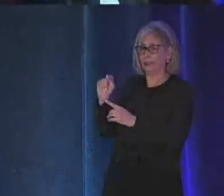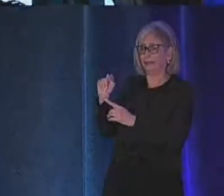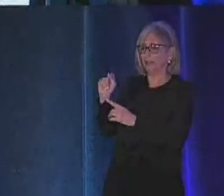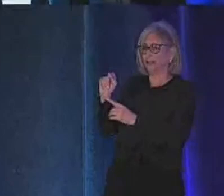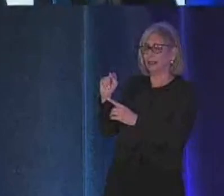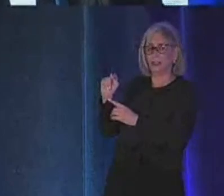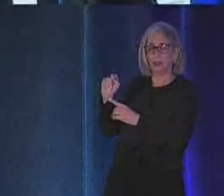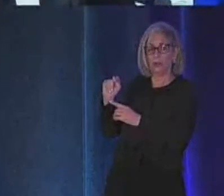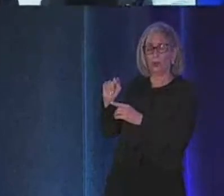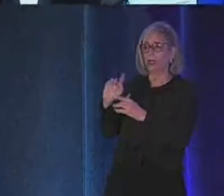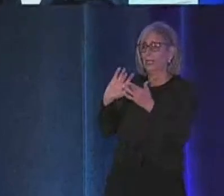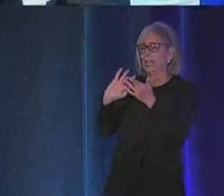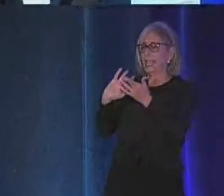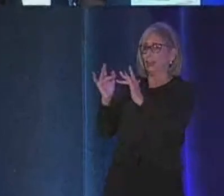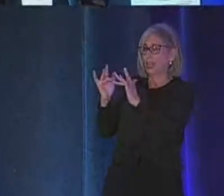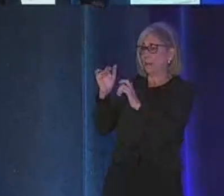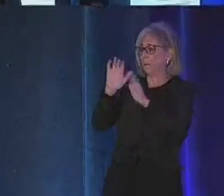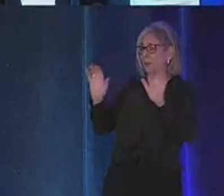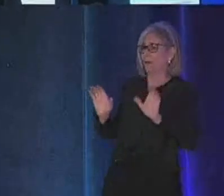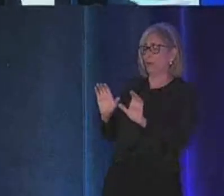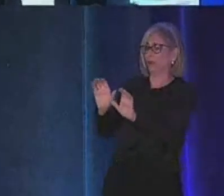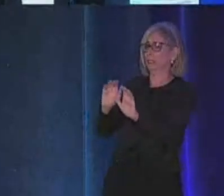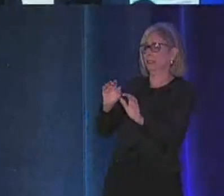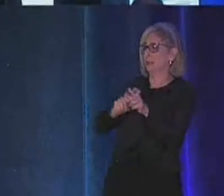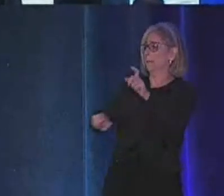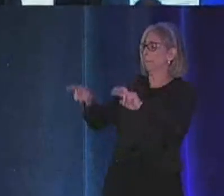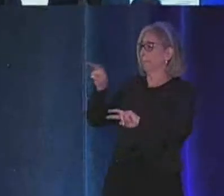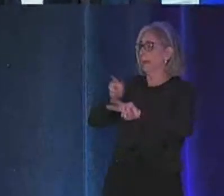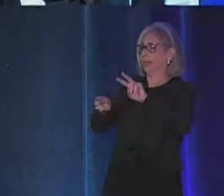into internet performance monitoring,